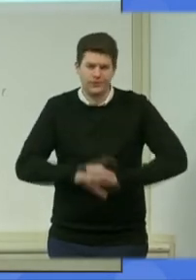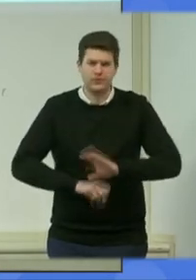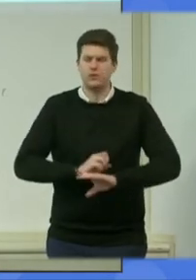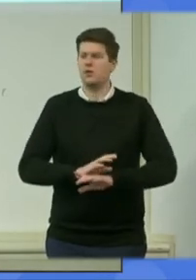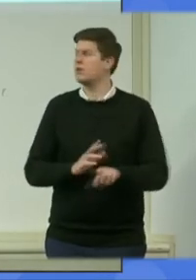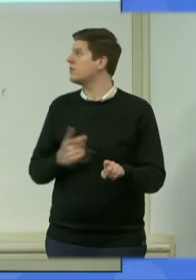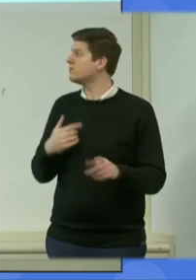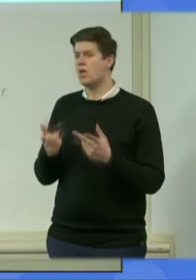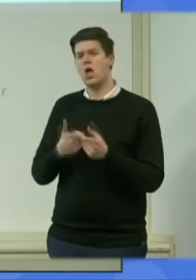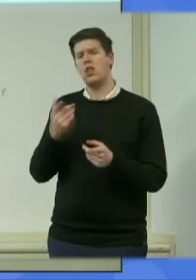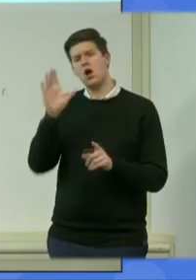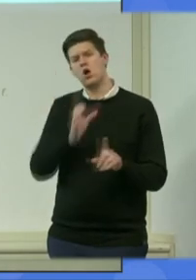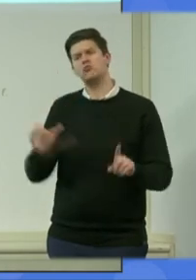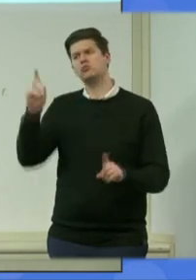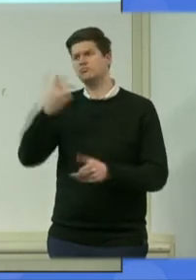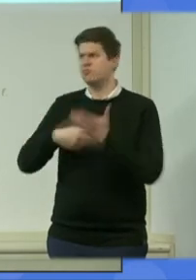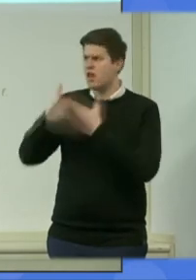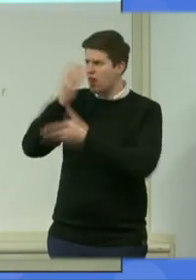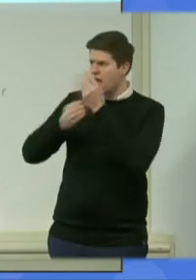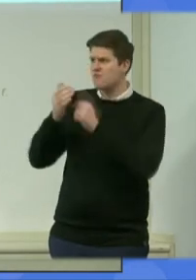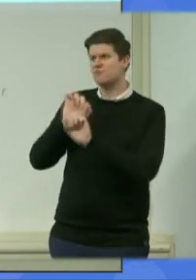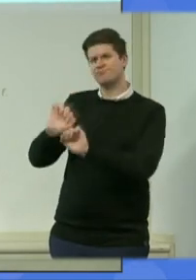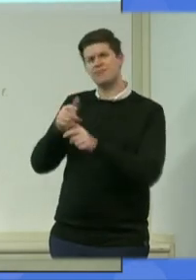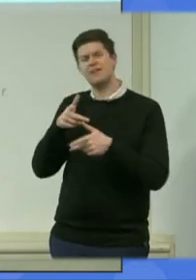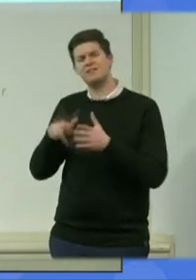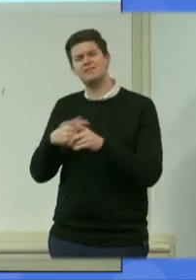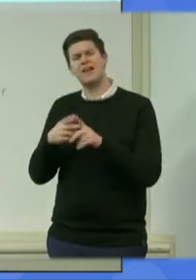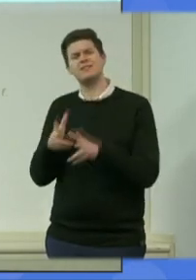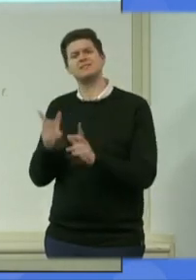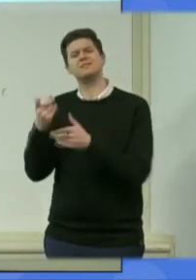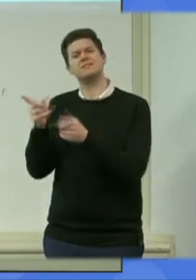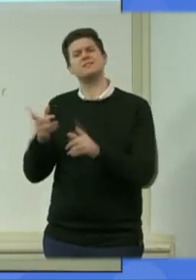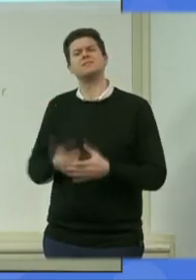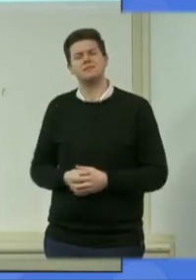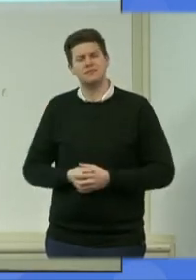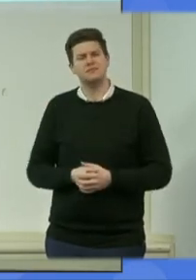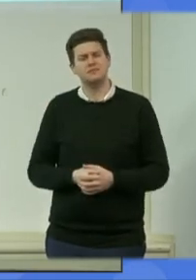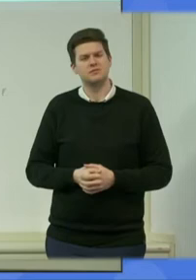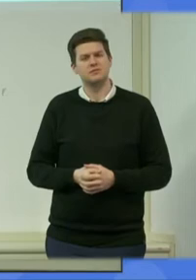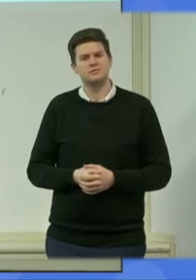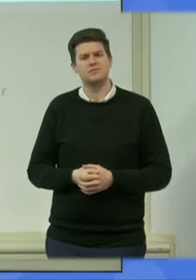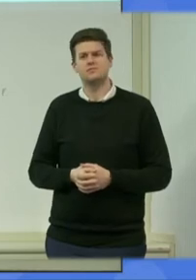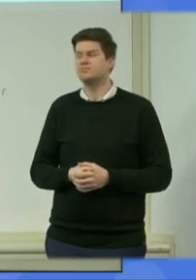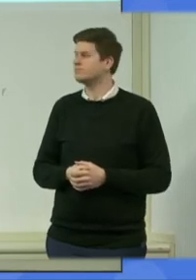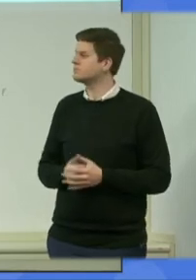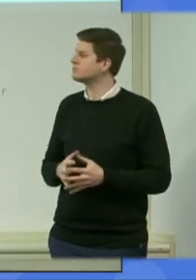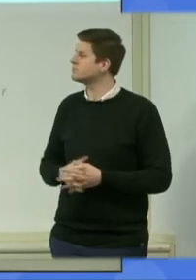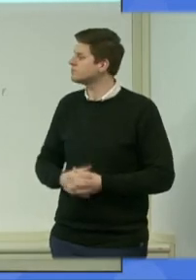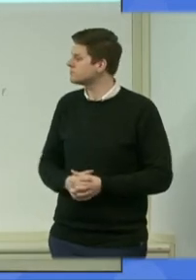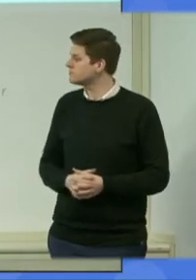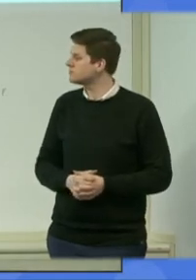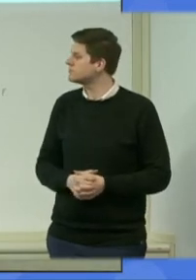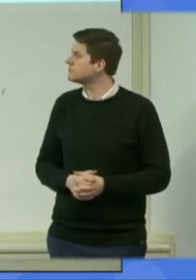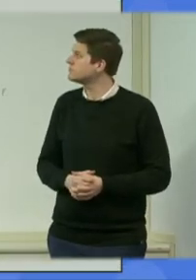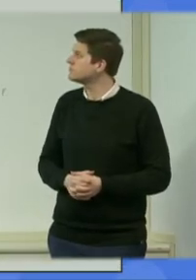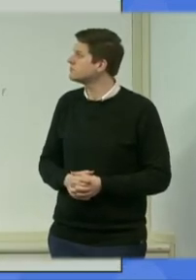other Western European countries raise taxes? So I think this is something you'll hear about more in some of the later presentations. So